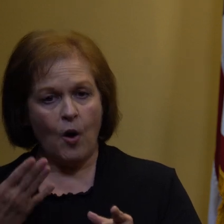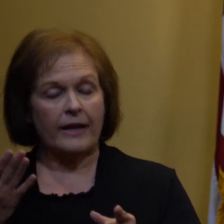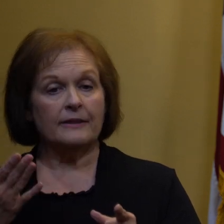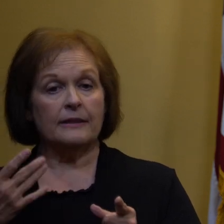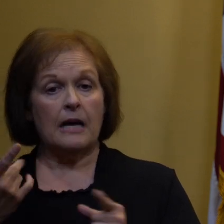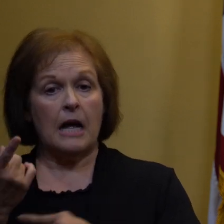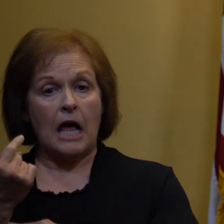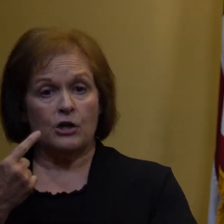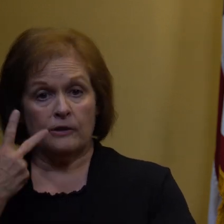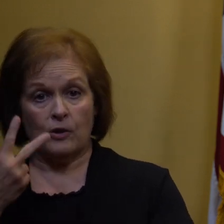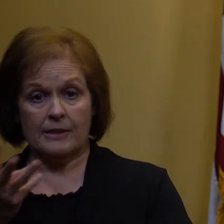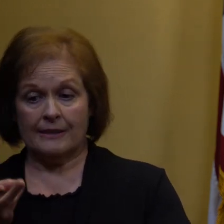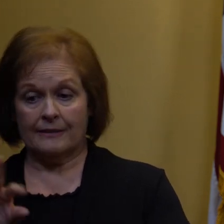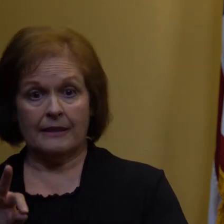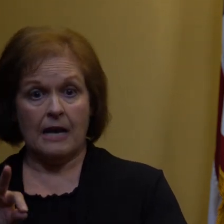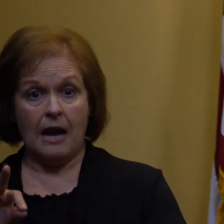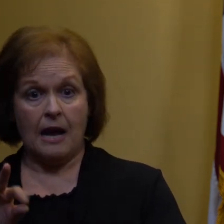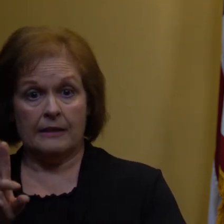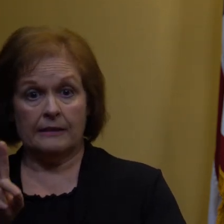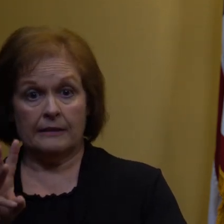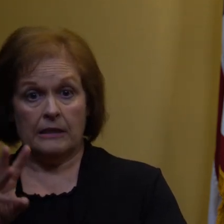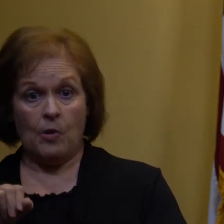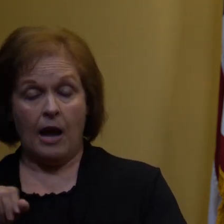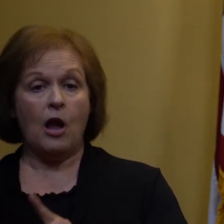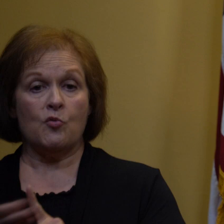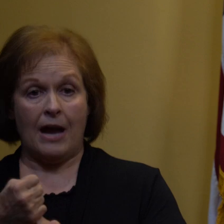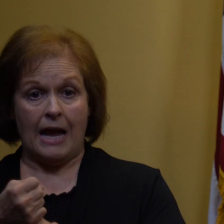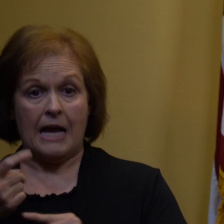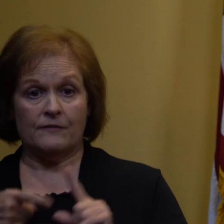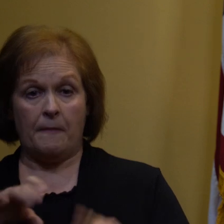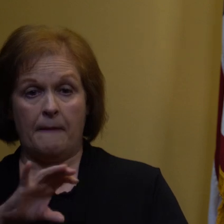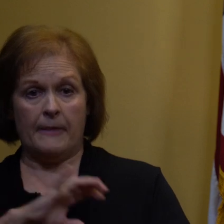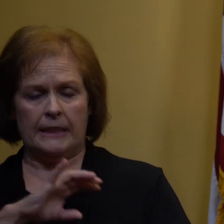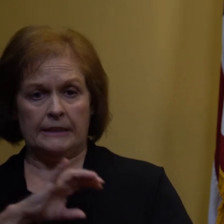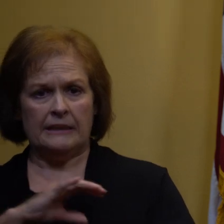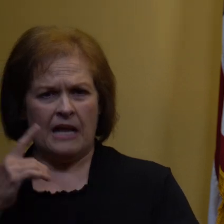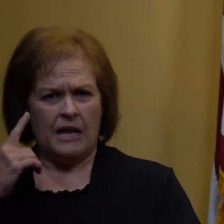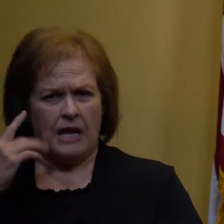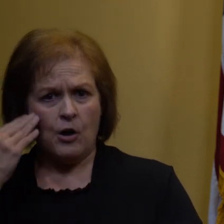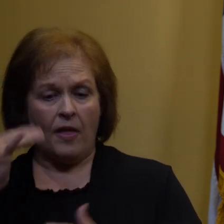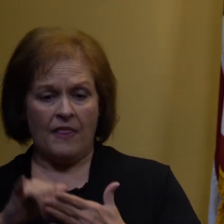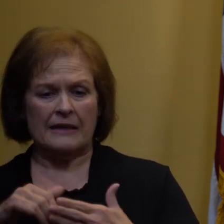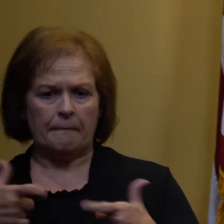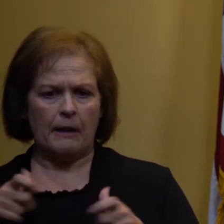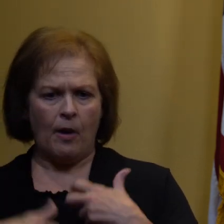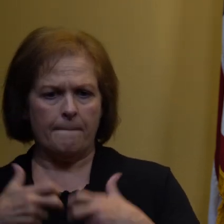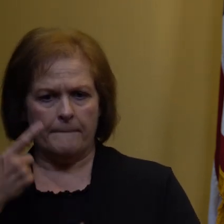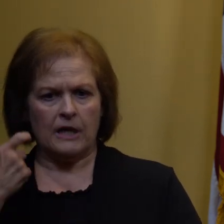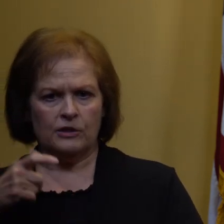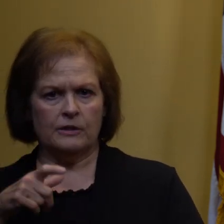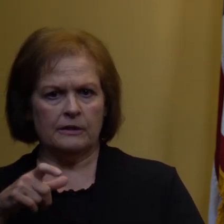last year, we only saw 69 DWI enforcement arrests from the NOPD. I know that that's been a big problem because we need